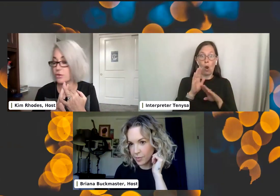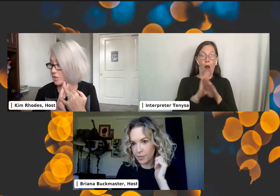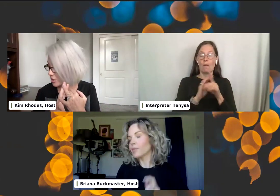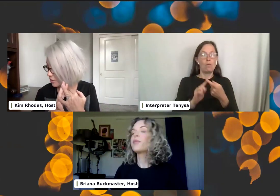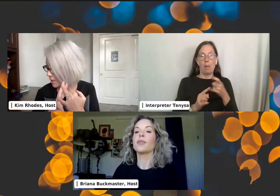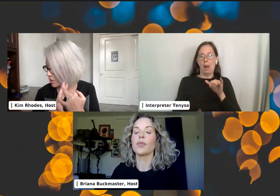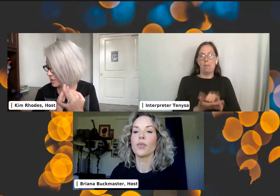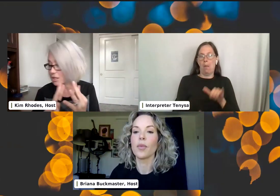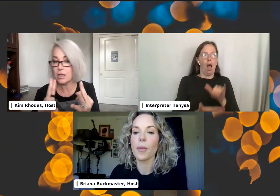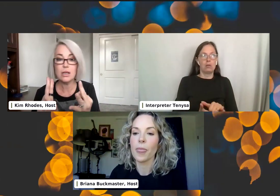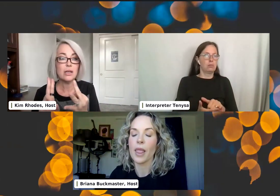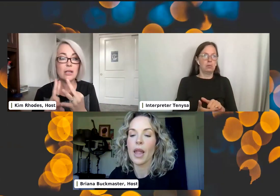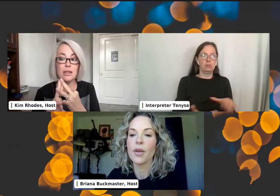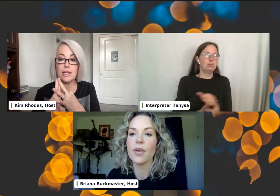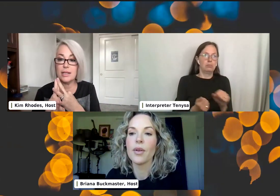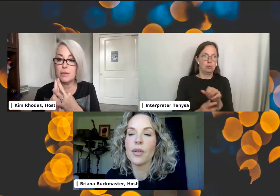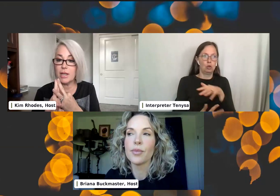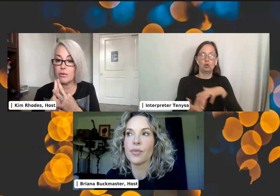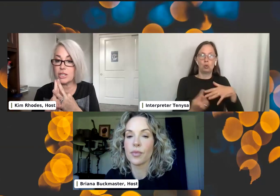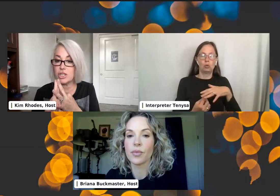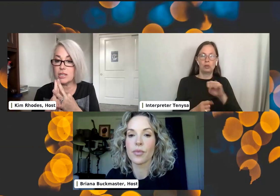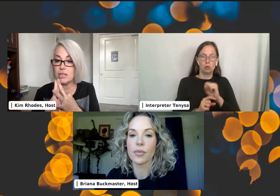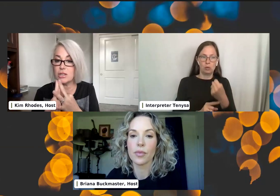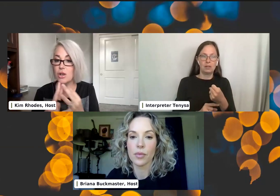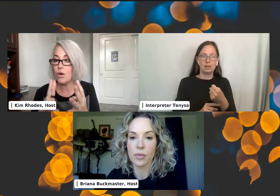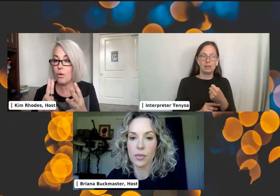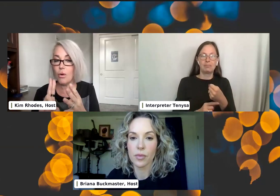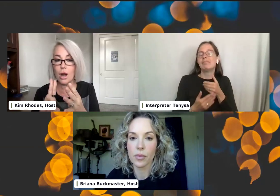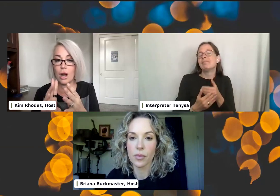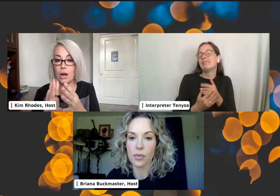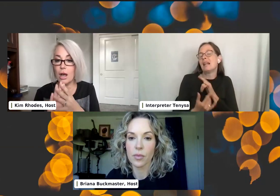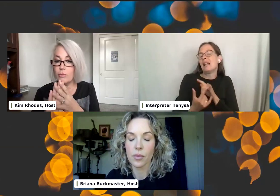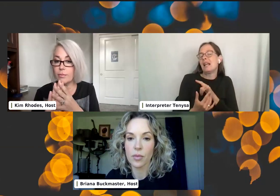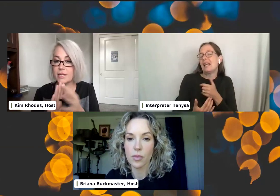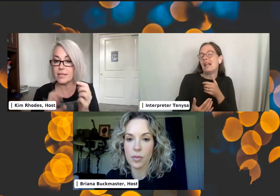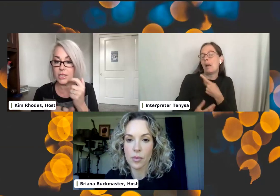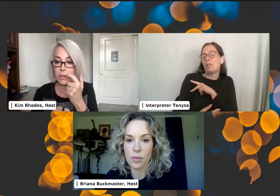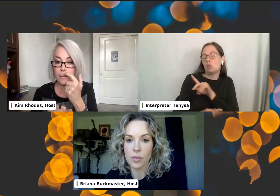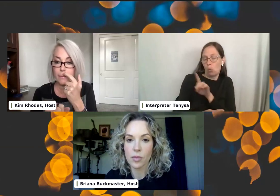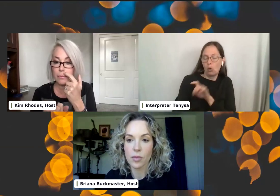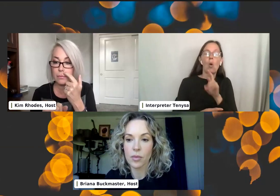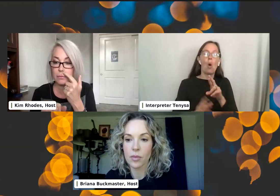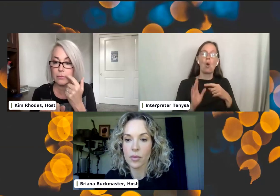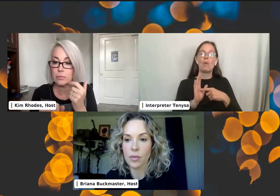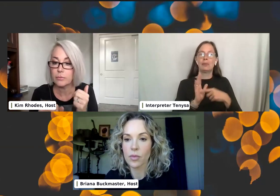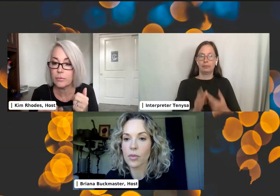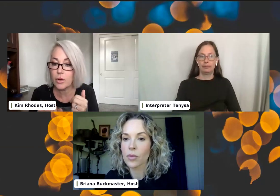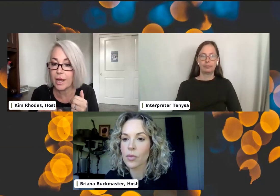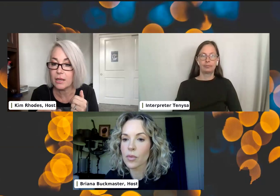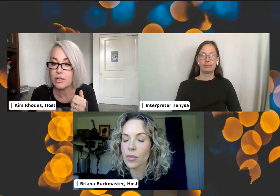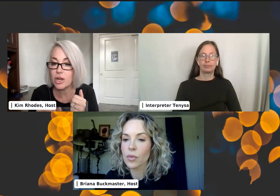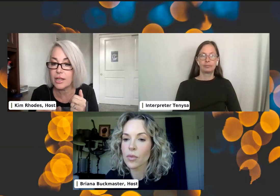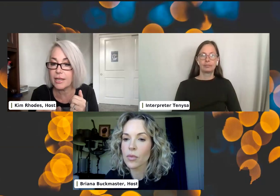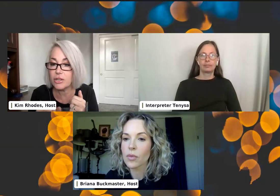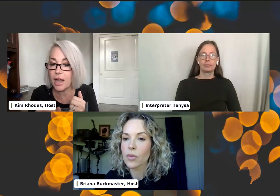unrecoverable social situations, intimate questions, or representation.